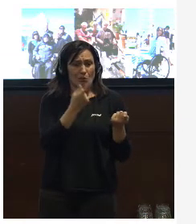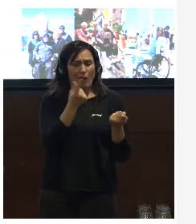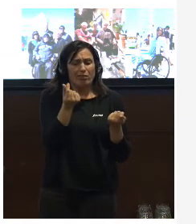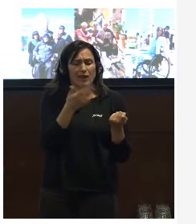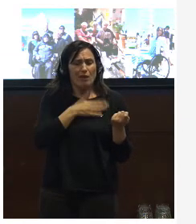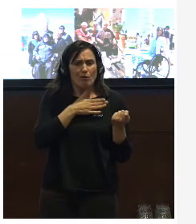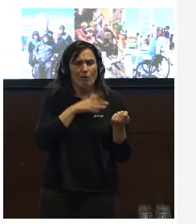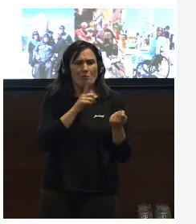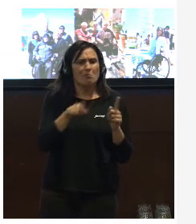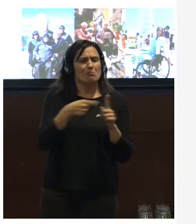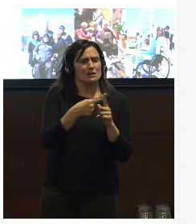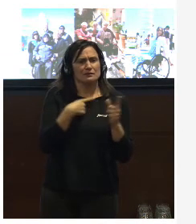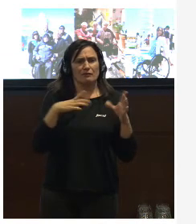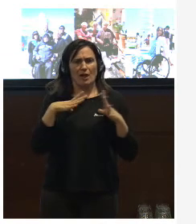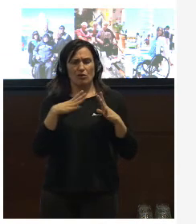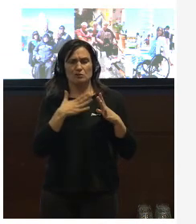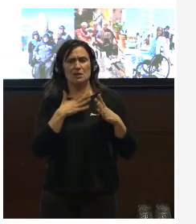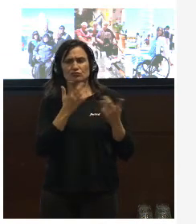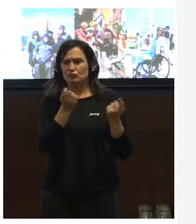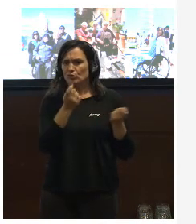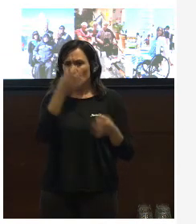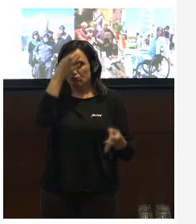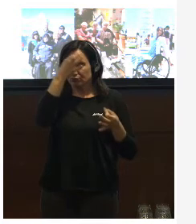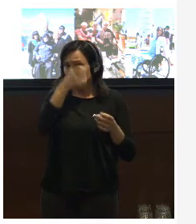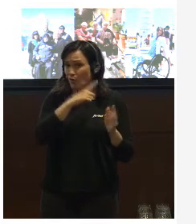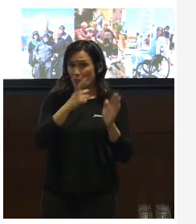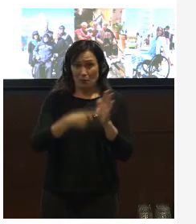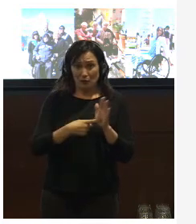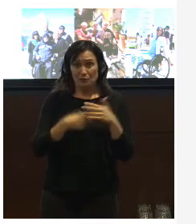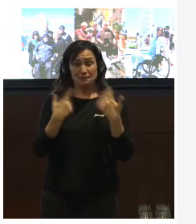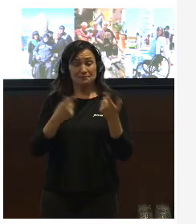Then, something we've missed, or I have missed this whole day, customers.